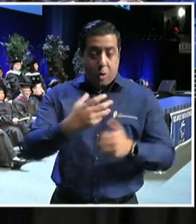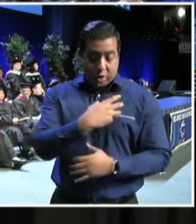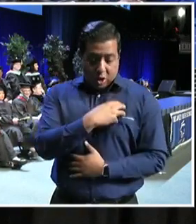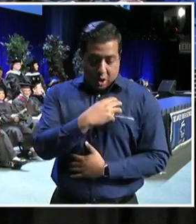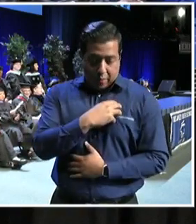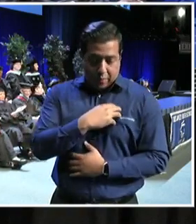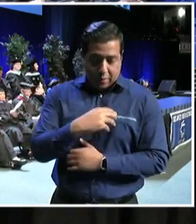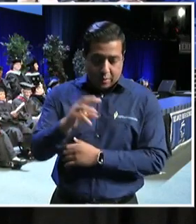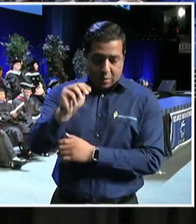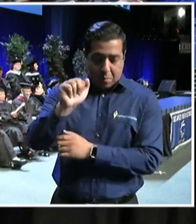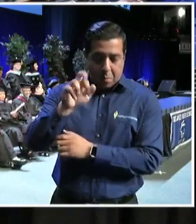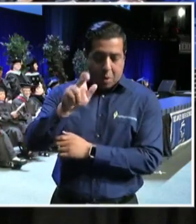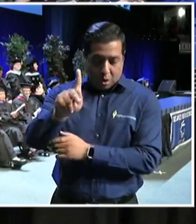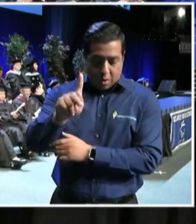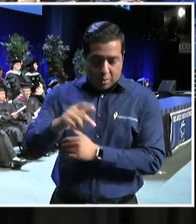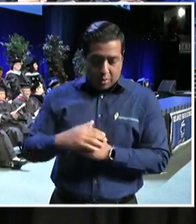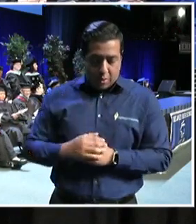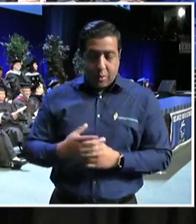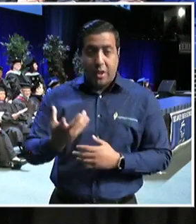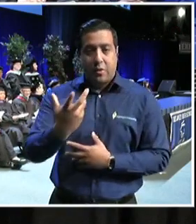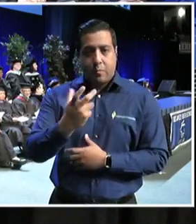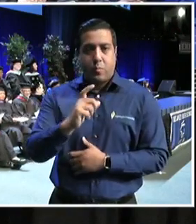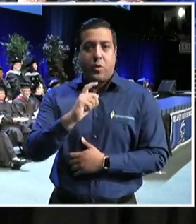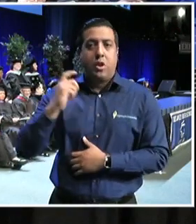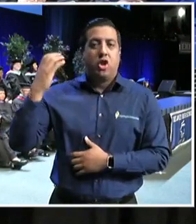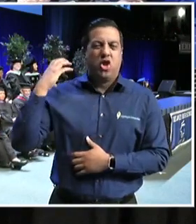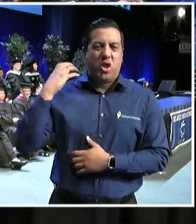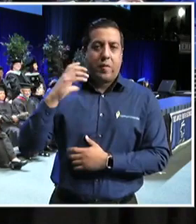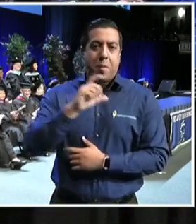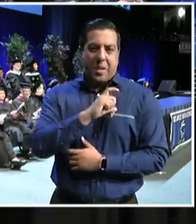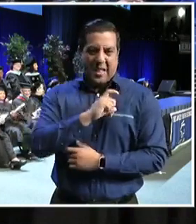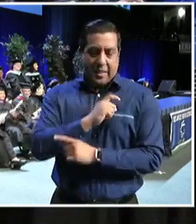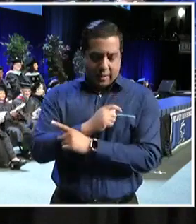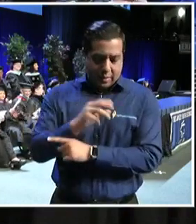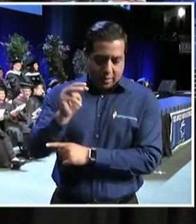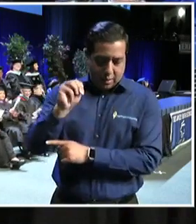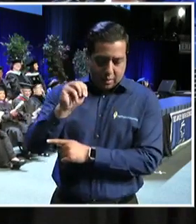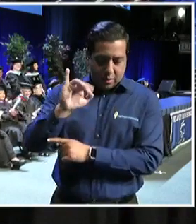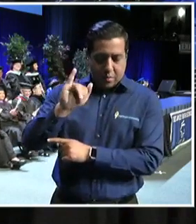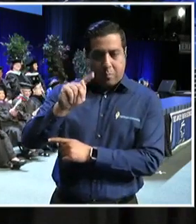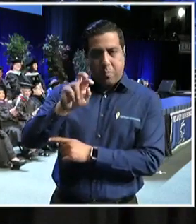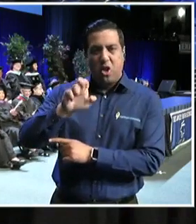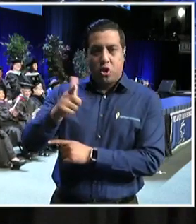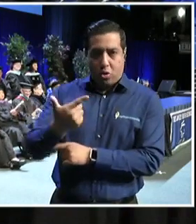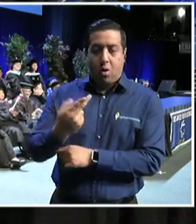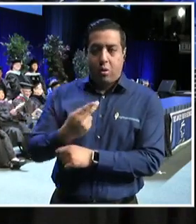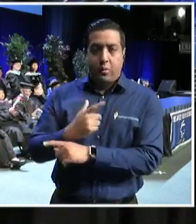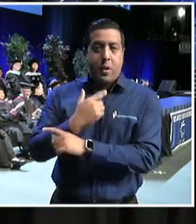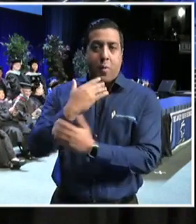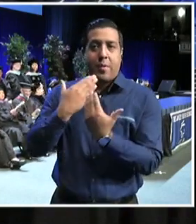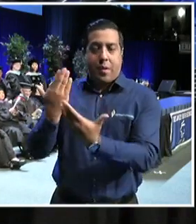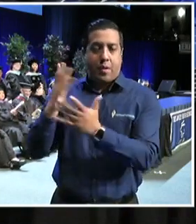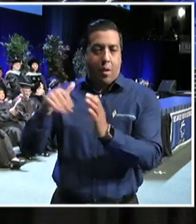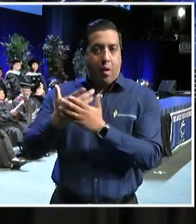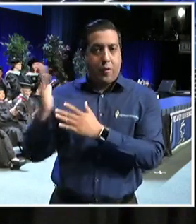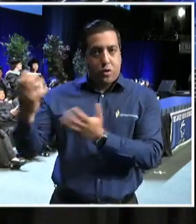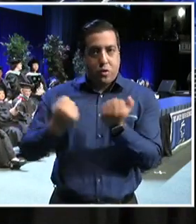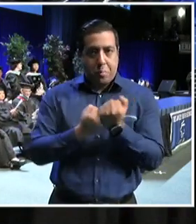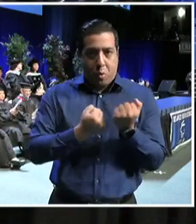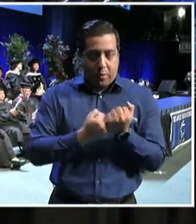Miranda, Chief of Police, Victor Mitchell. Let's give them a round of applause and thank them for all their